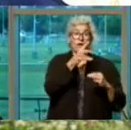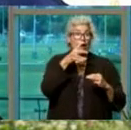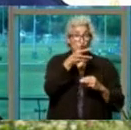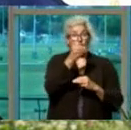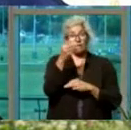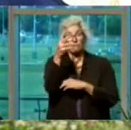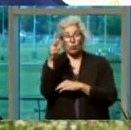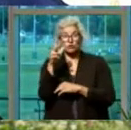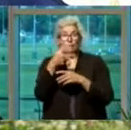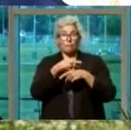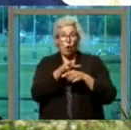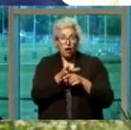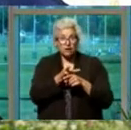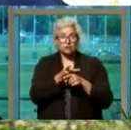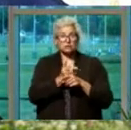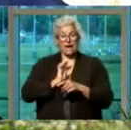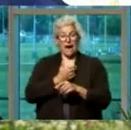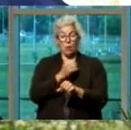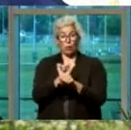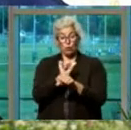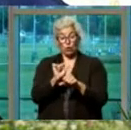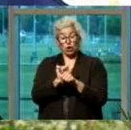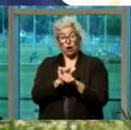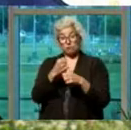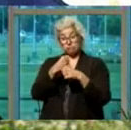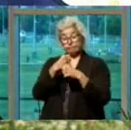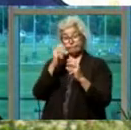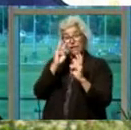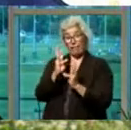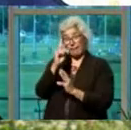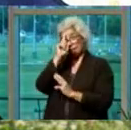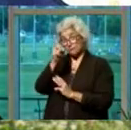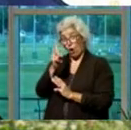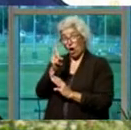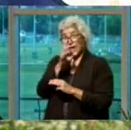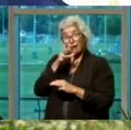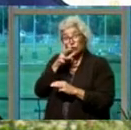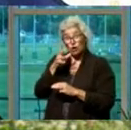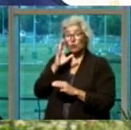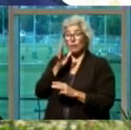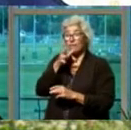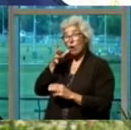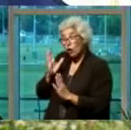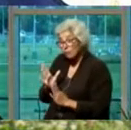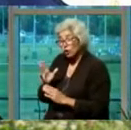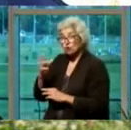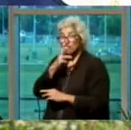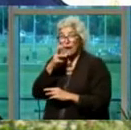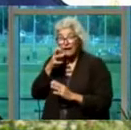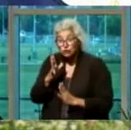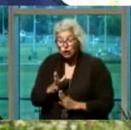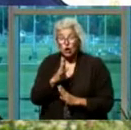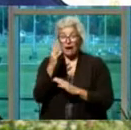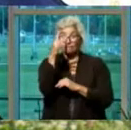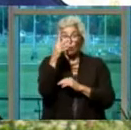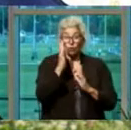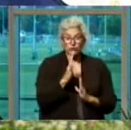products. Our work on climate-smart agriculture and forestry will be farmer rancher, and forester